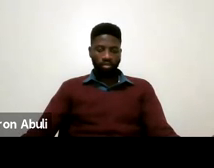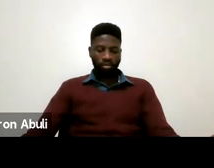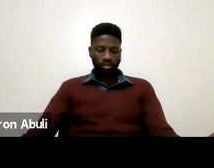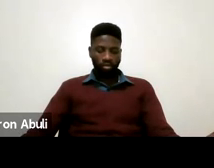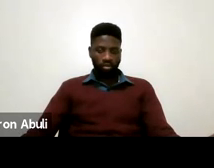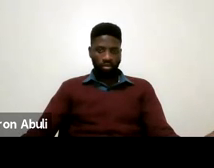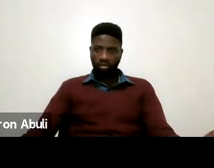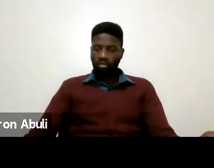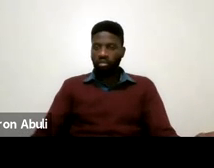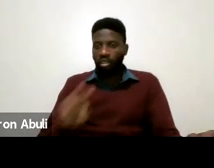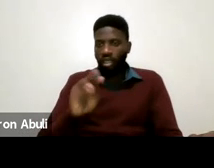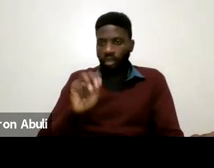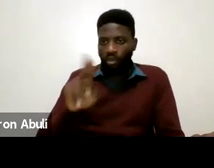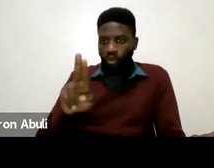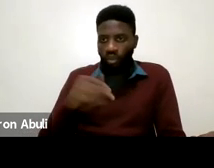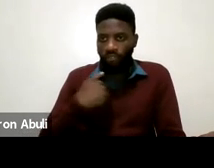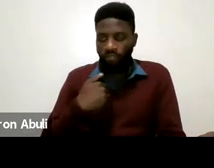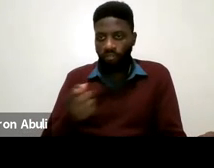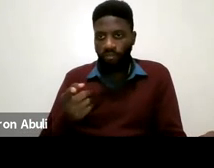Do we have somebody from MMU?